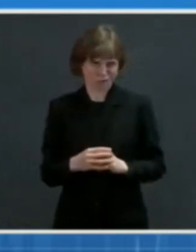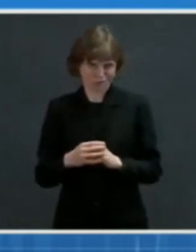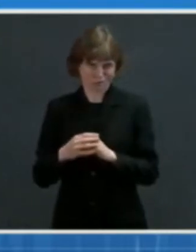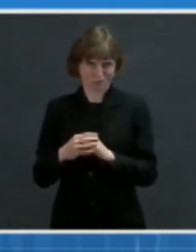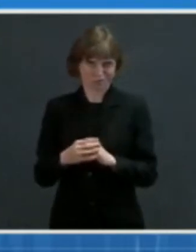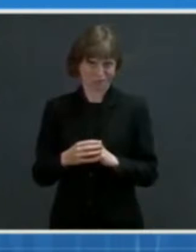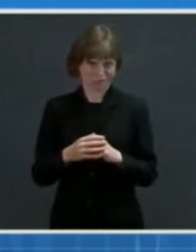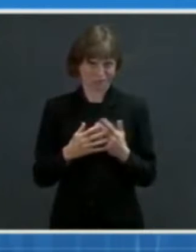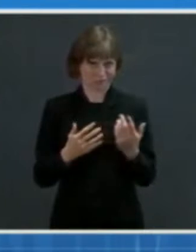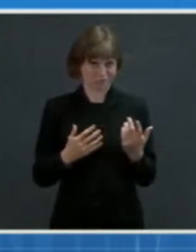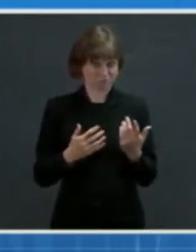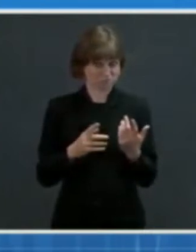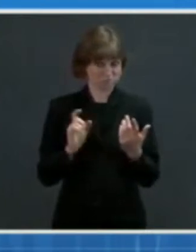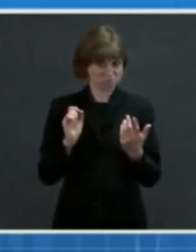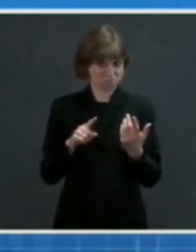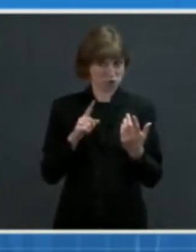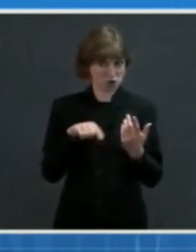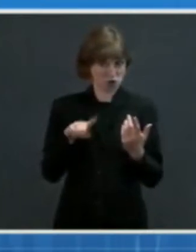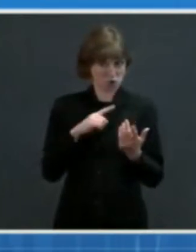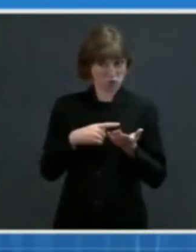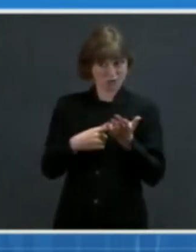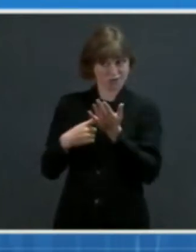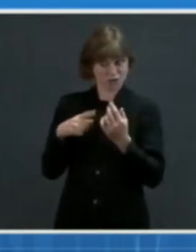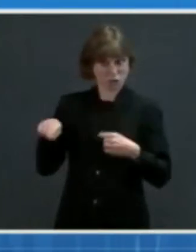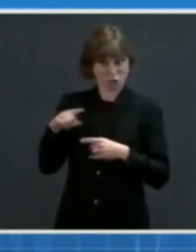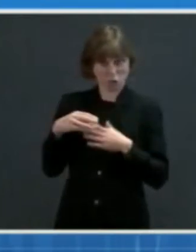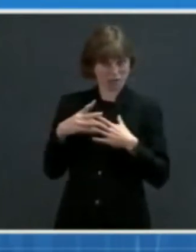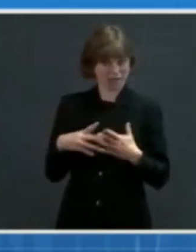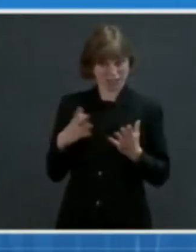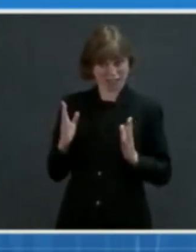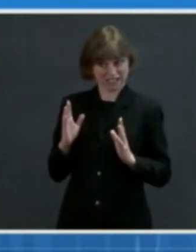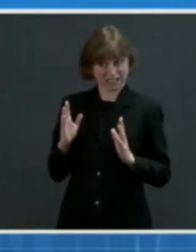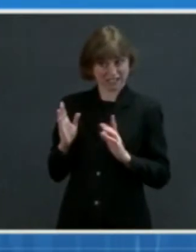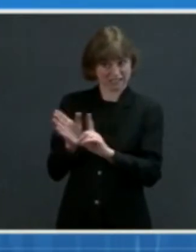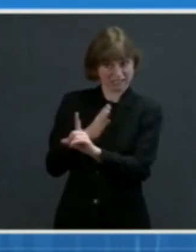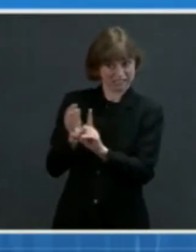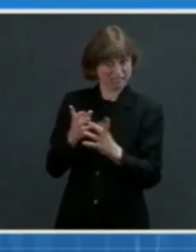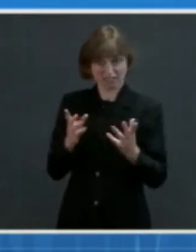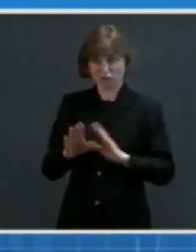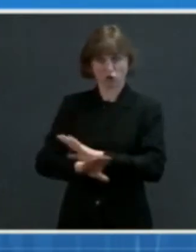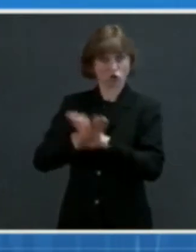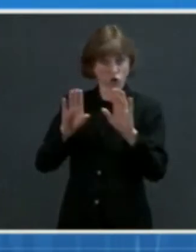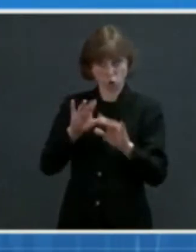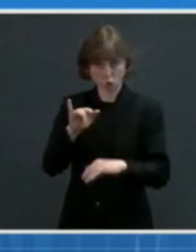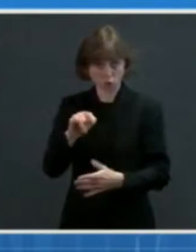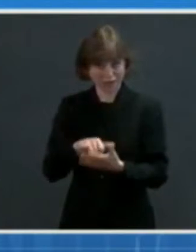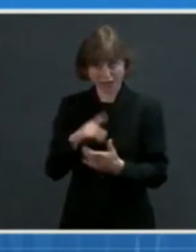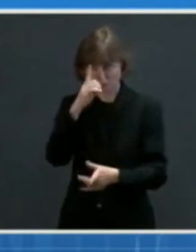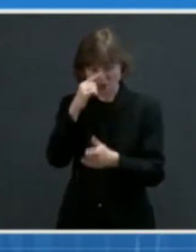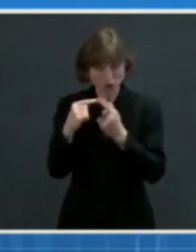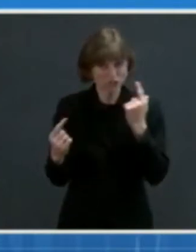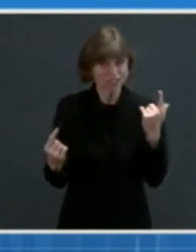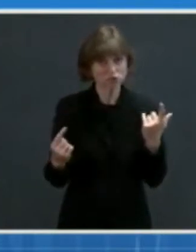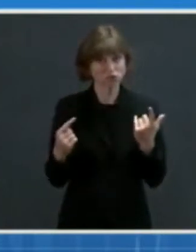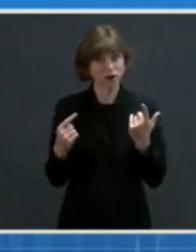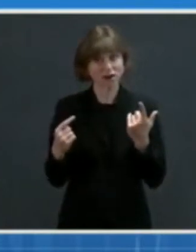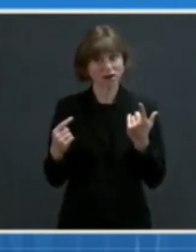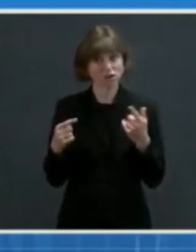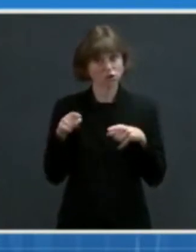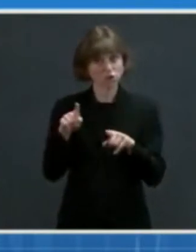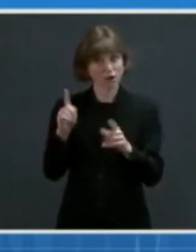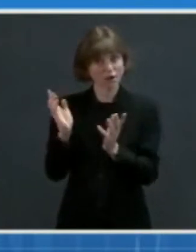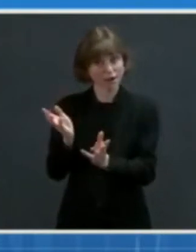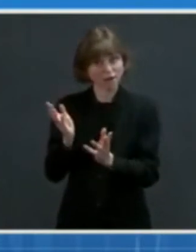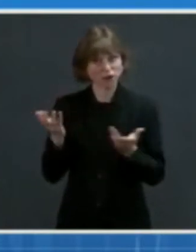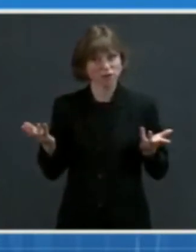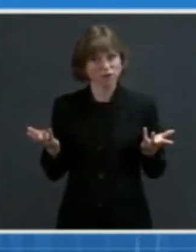in conversations with these state leaders urging them not to do this? Are they disagreeing in these conversations with you?